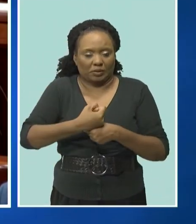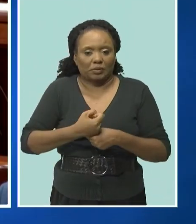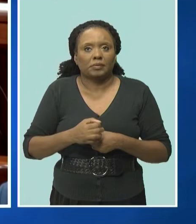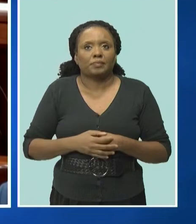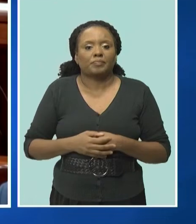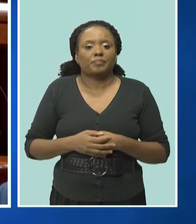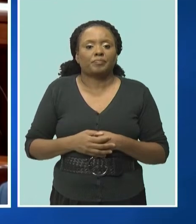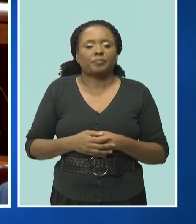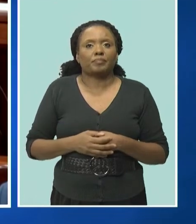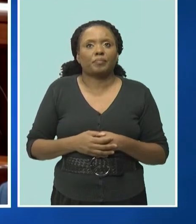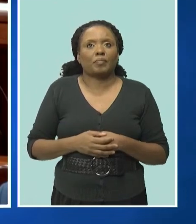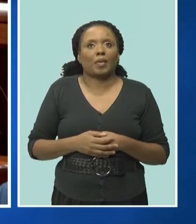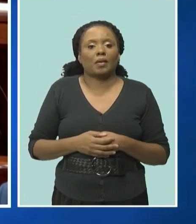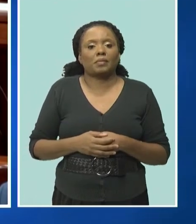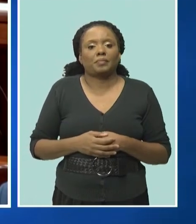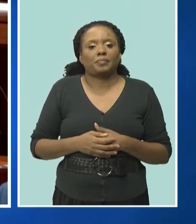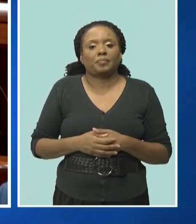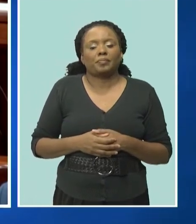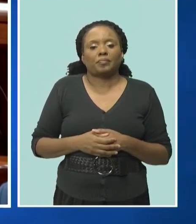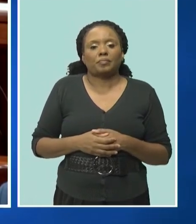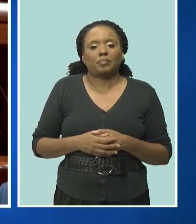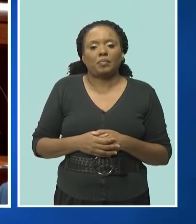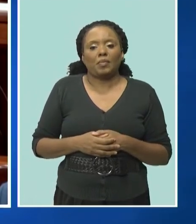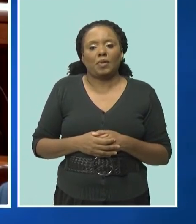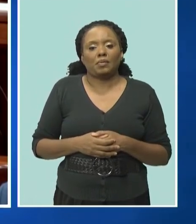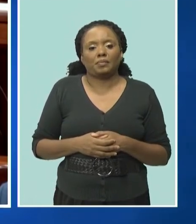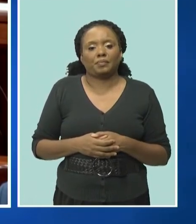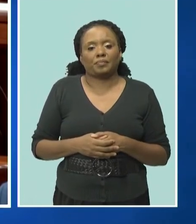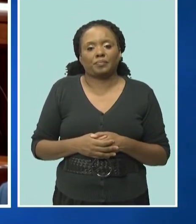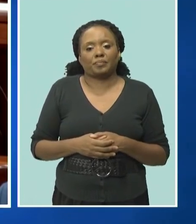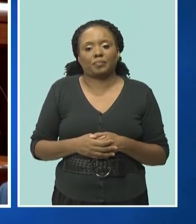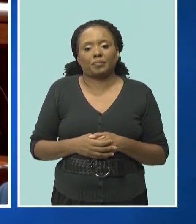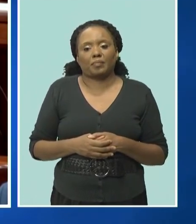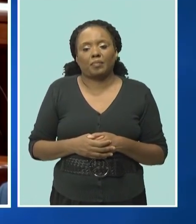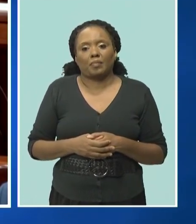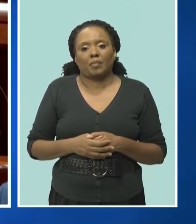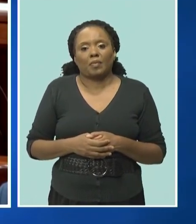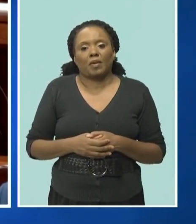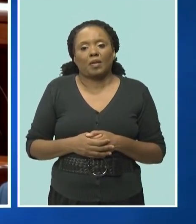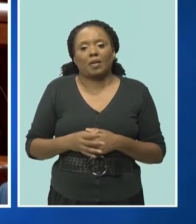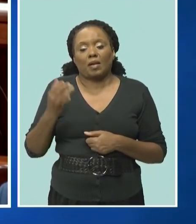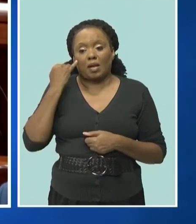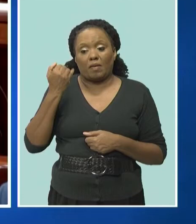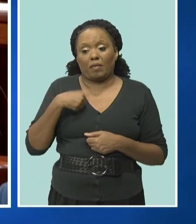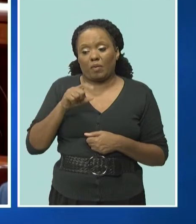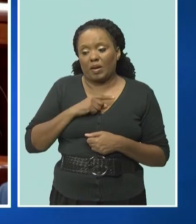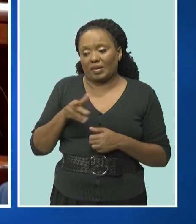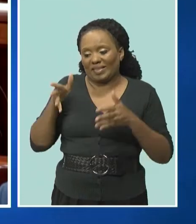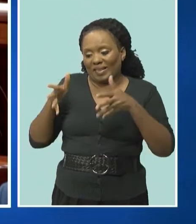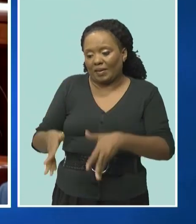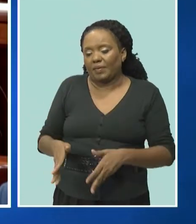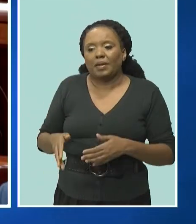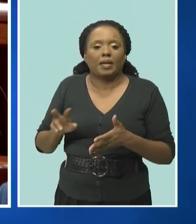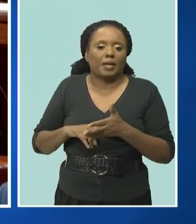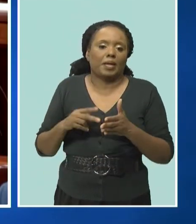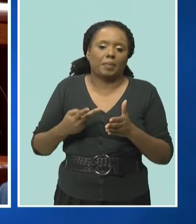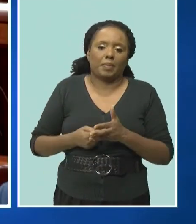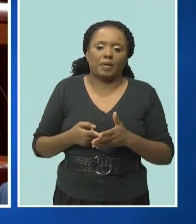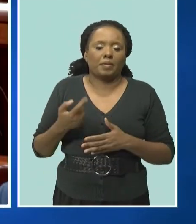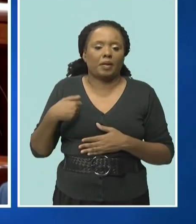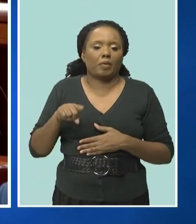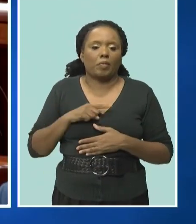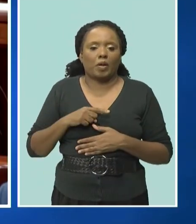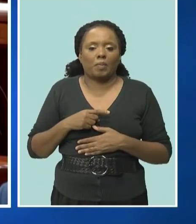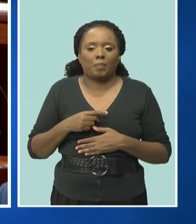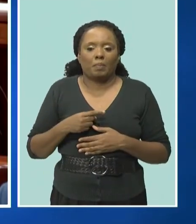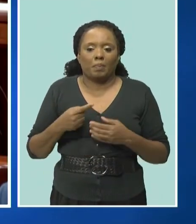what transpired in 2015, we would have been misleading not only the Lord Chamber, but the public of Barbados. Hence,